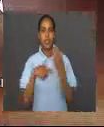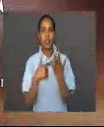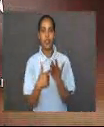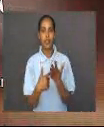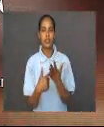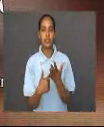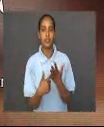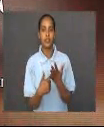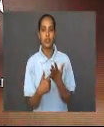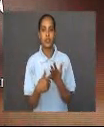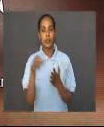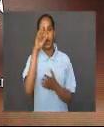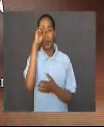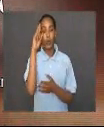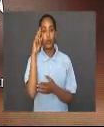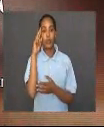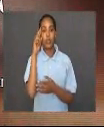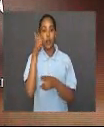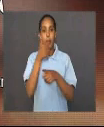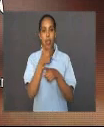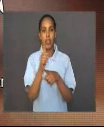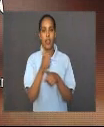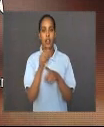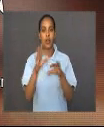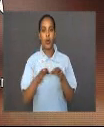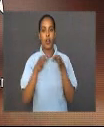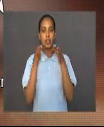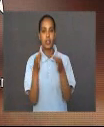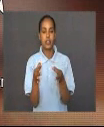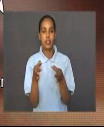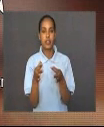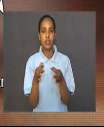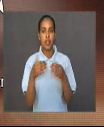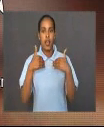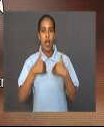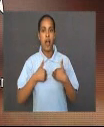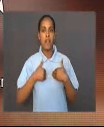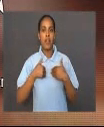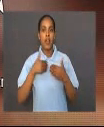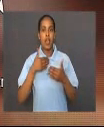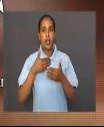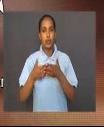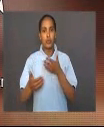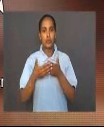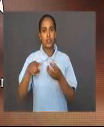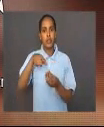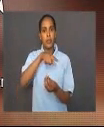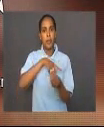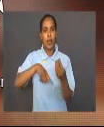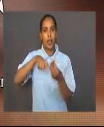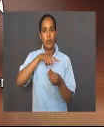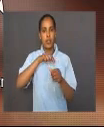Therefore, because metallic conductors have a loosely bound